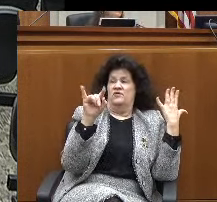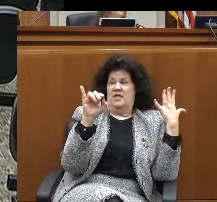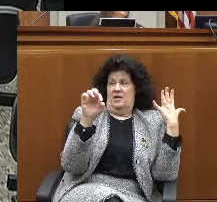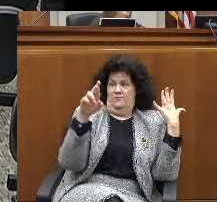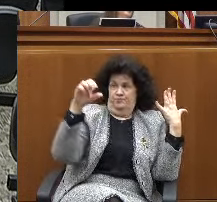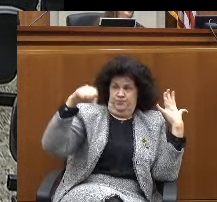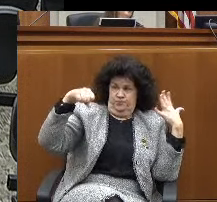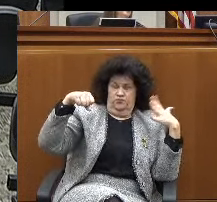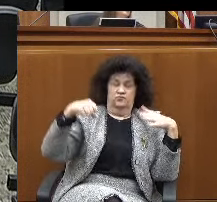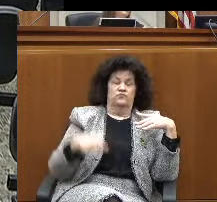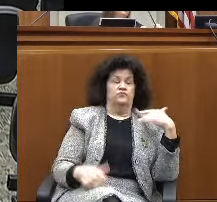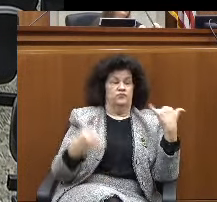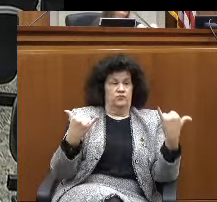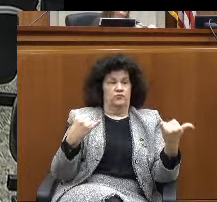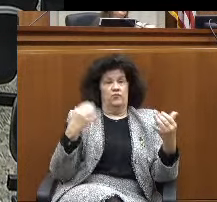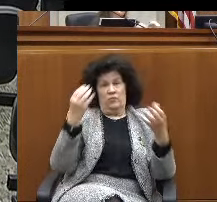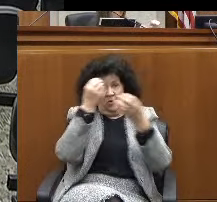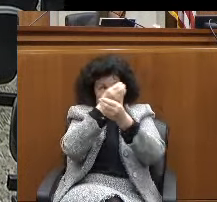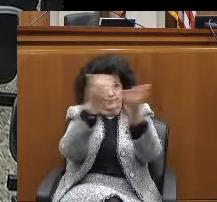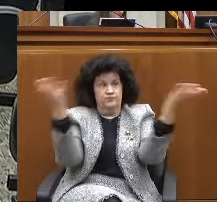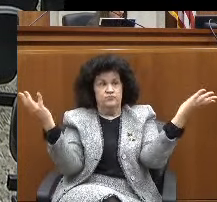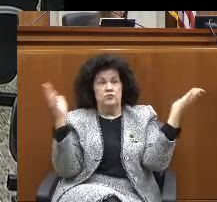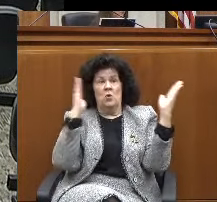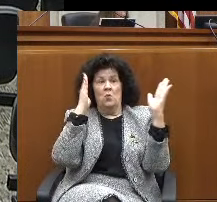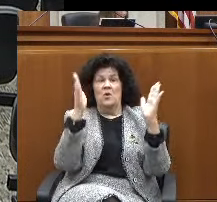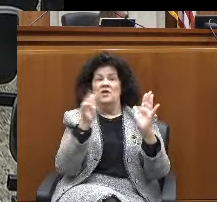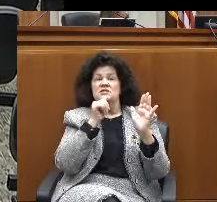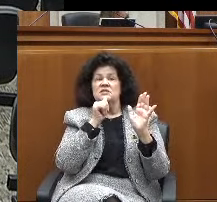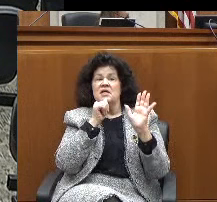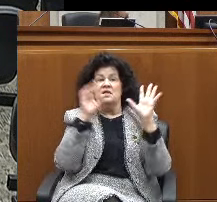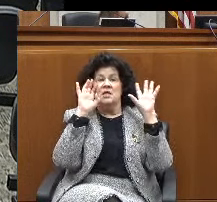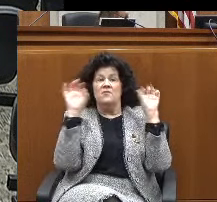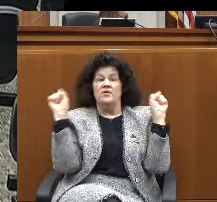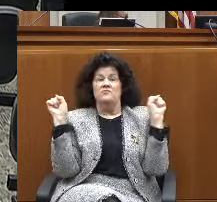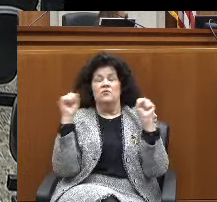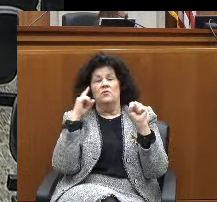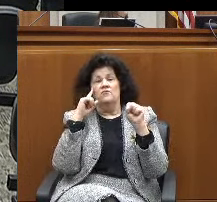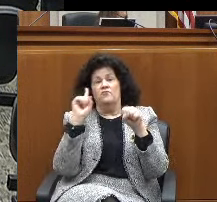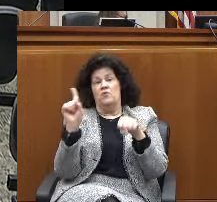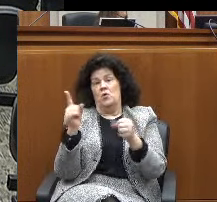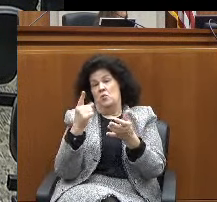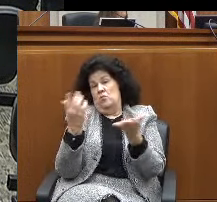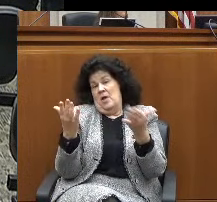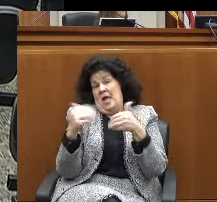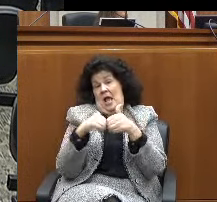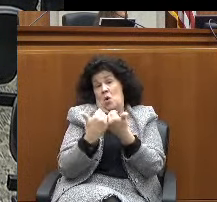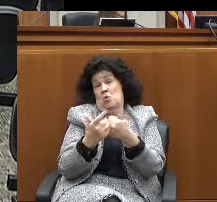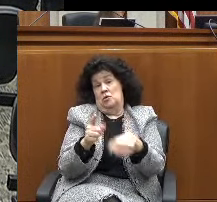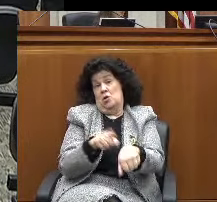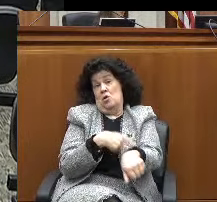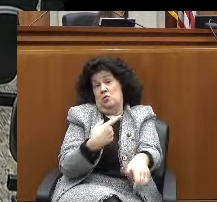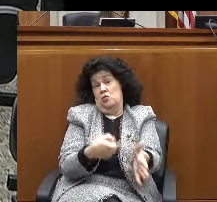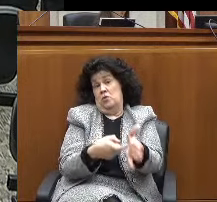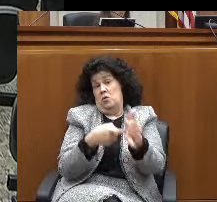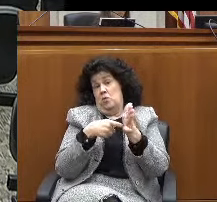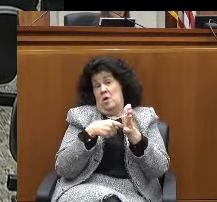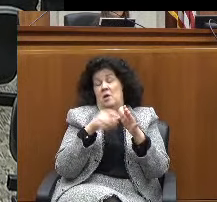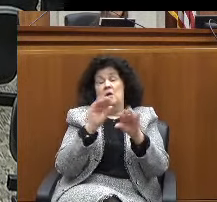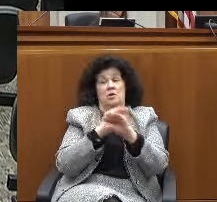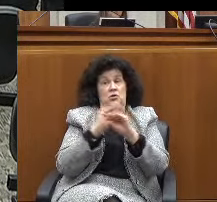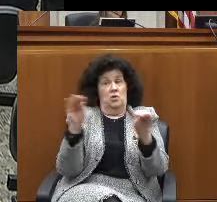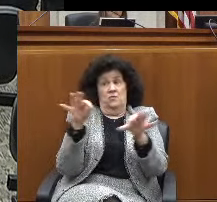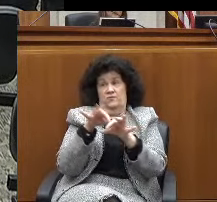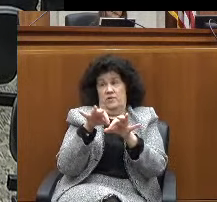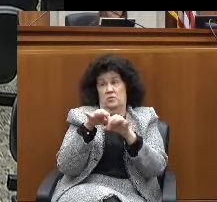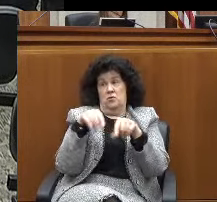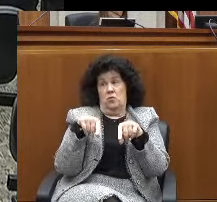Boucher? I will advise the audience that we will be in executive session for the length of time necessary for the discussion. No votes will be